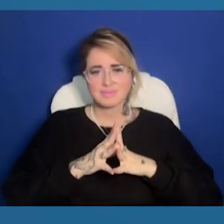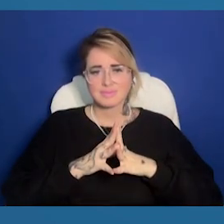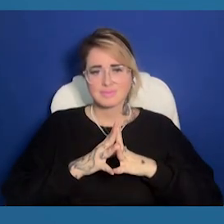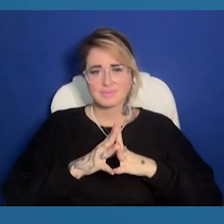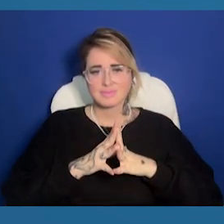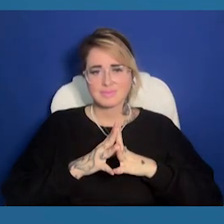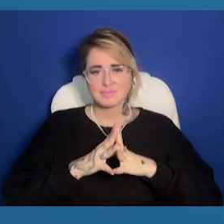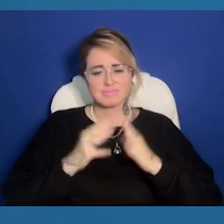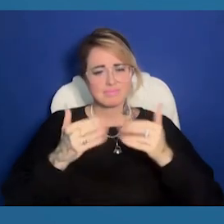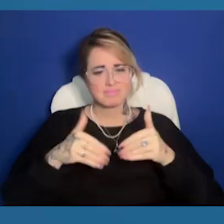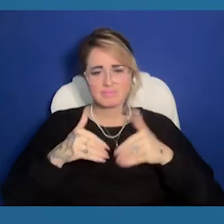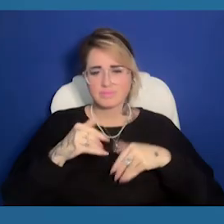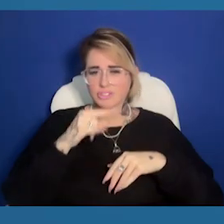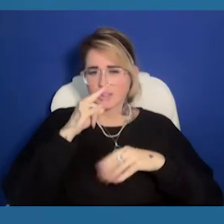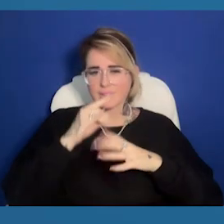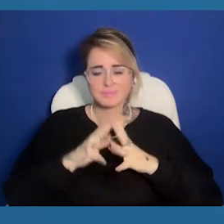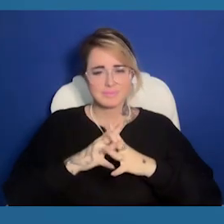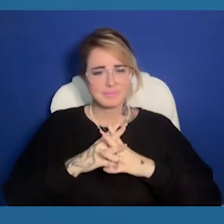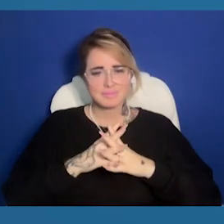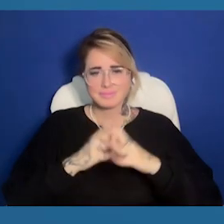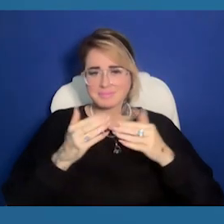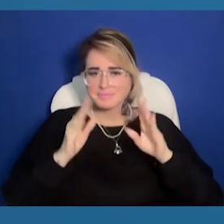Oh, child. Hi, y'all.